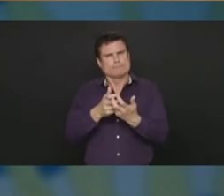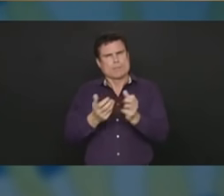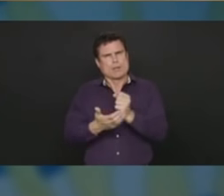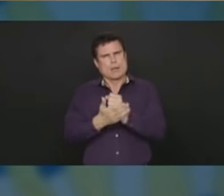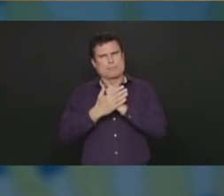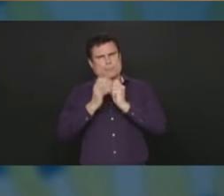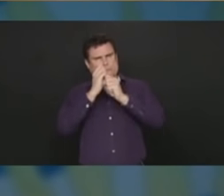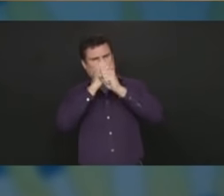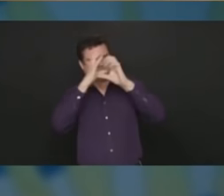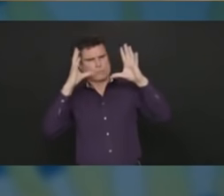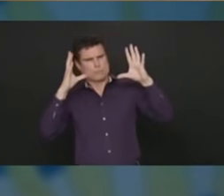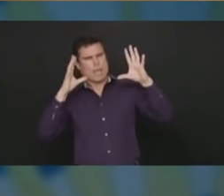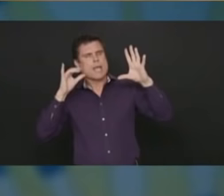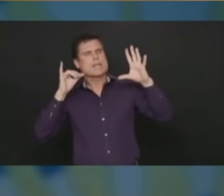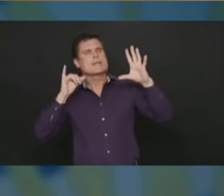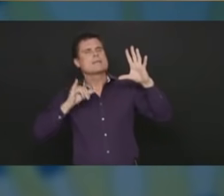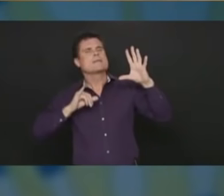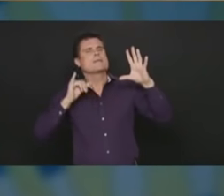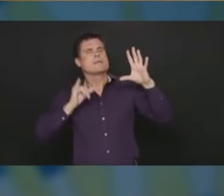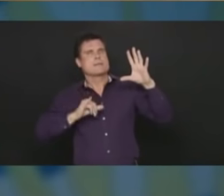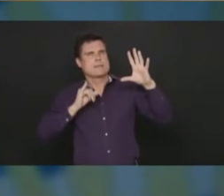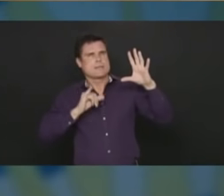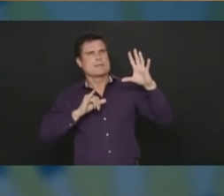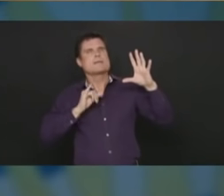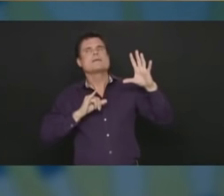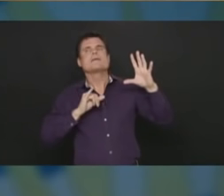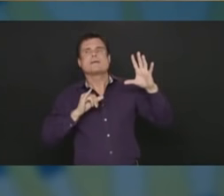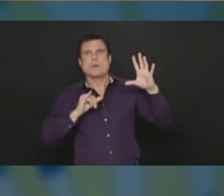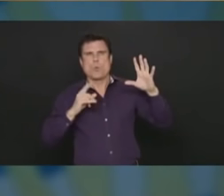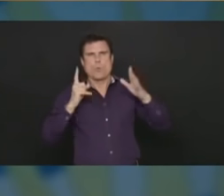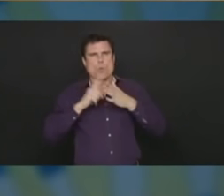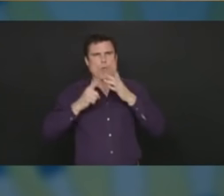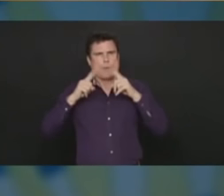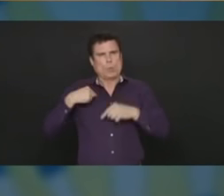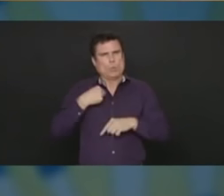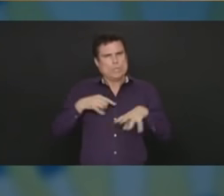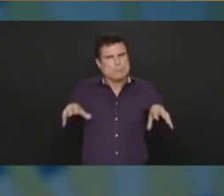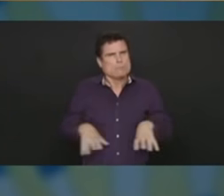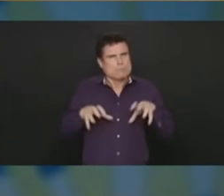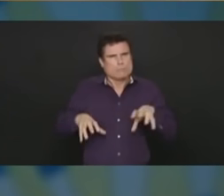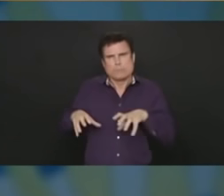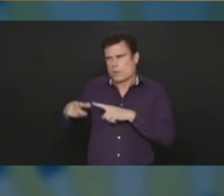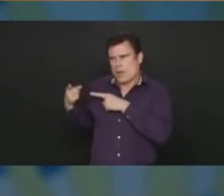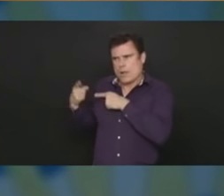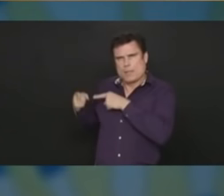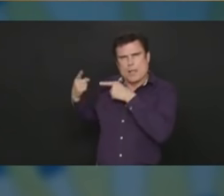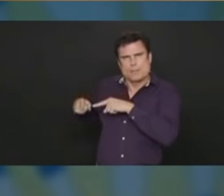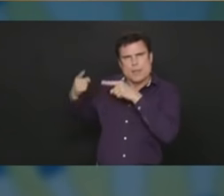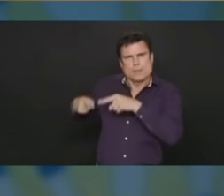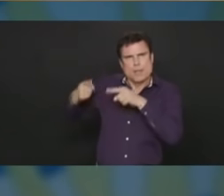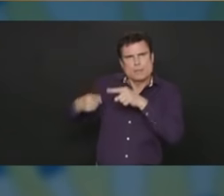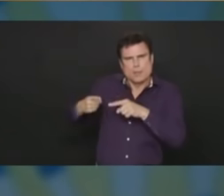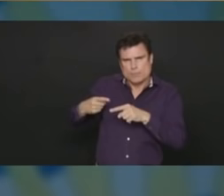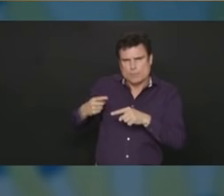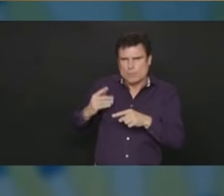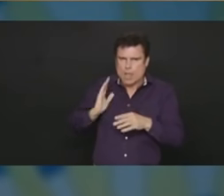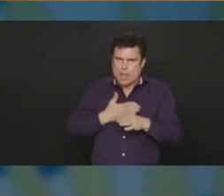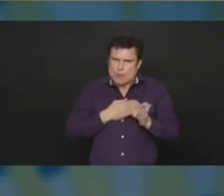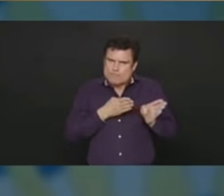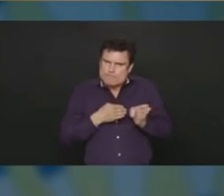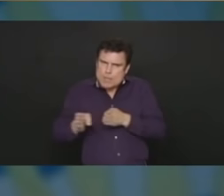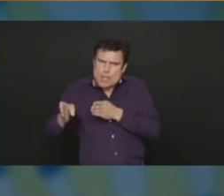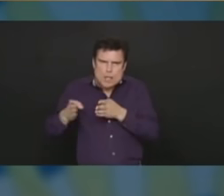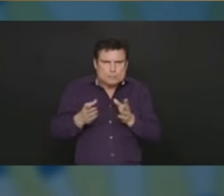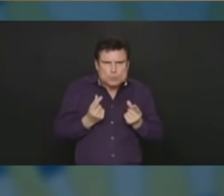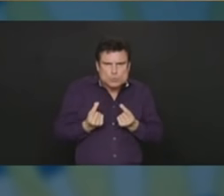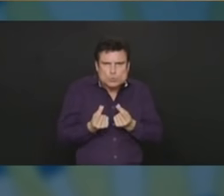What are the scenarios that we could see happening if we change some of the parameters going forward? So just to explain